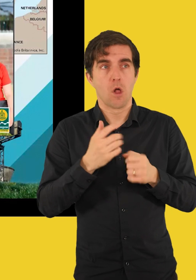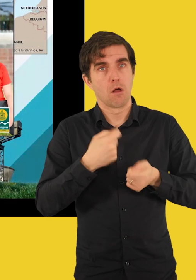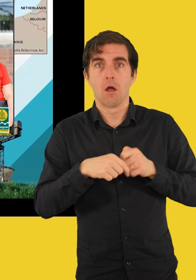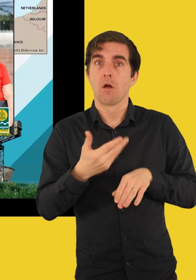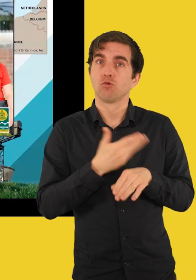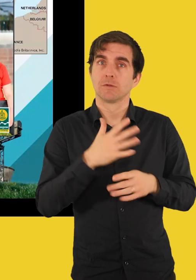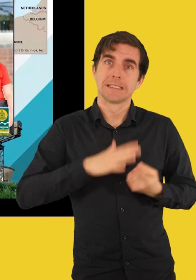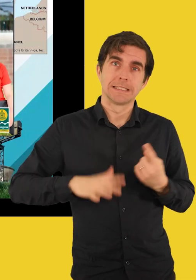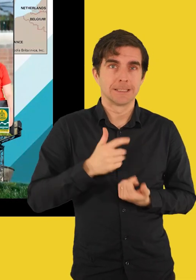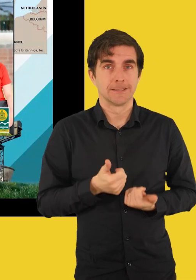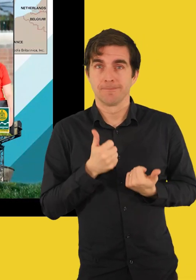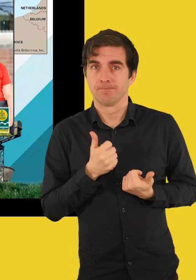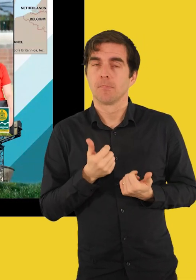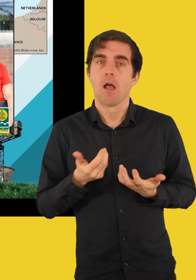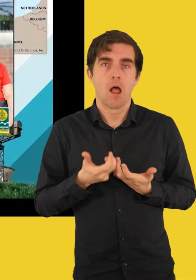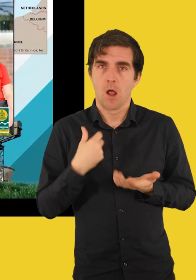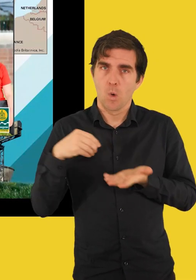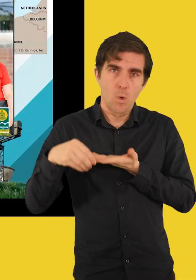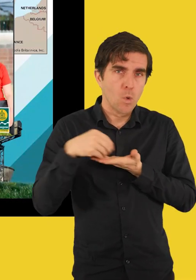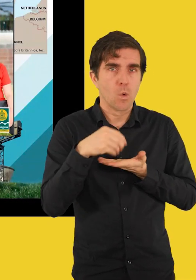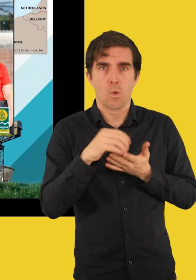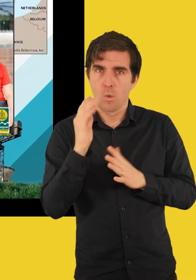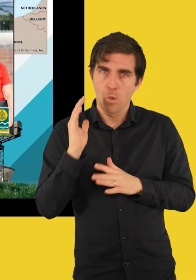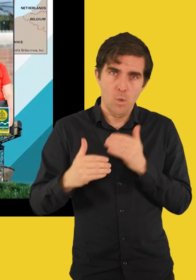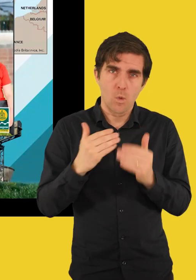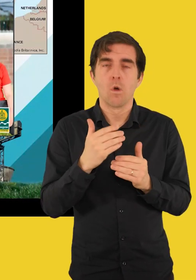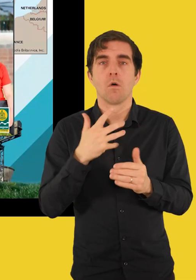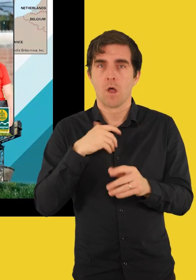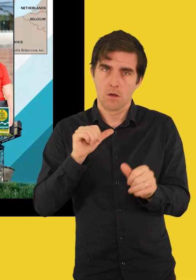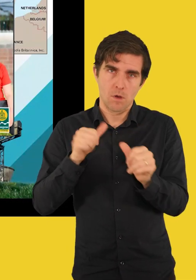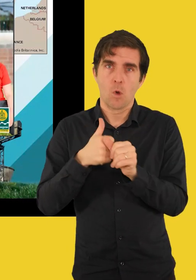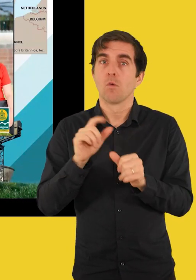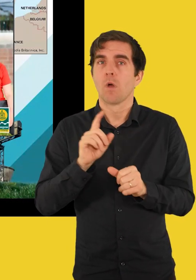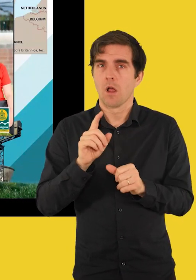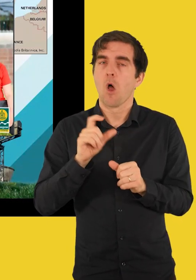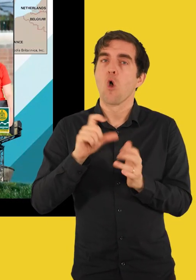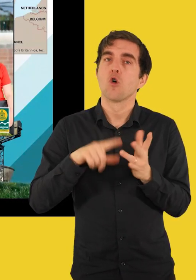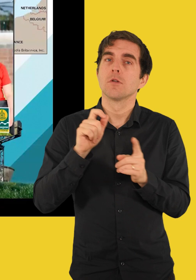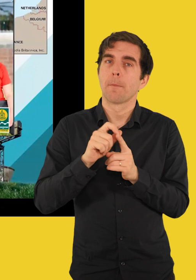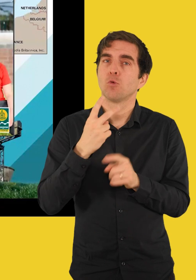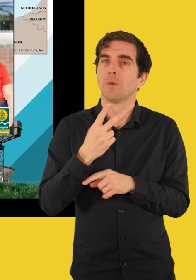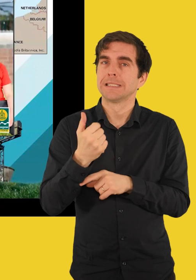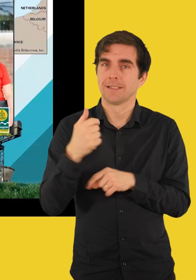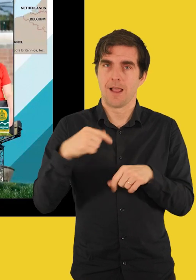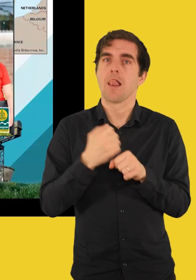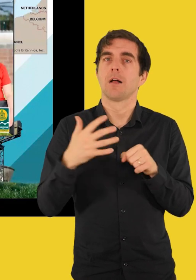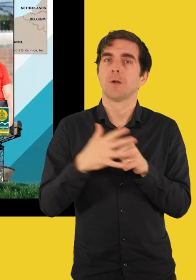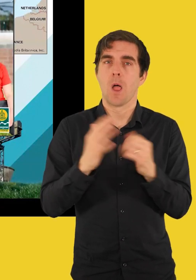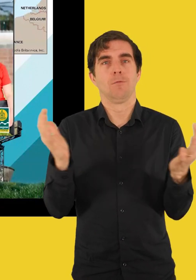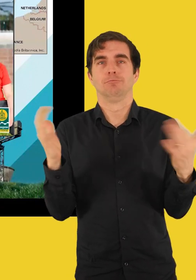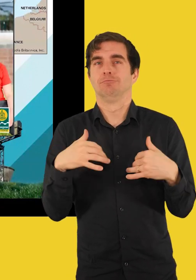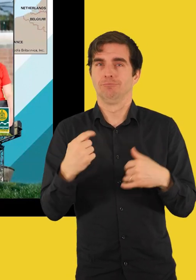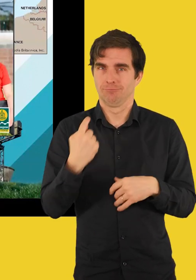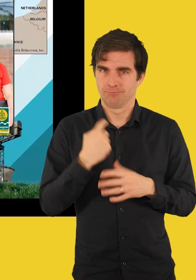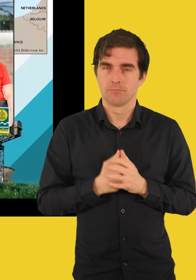Green Deal, which is about how we finance some of these actions moving forwards. It was around supporting hosting of COP26